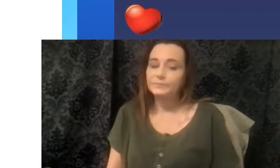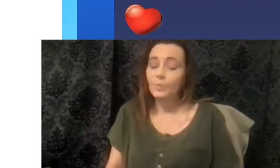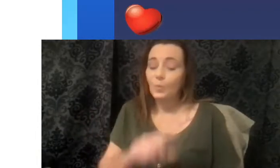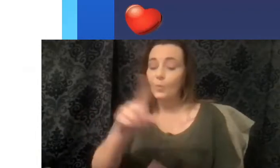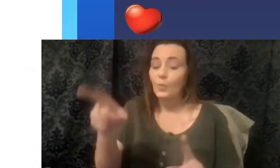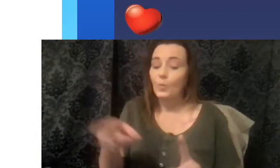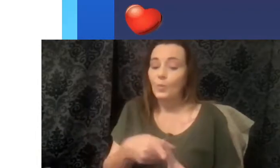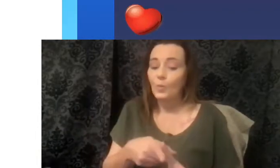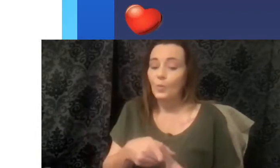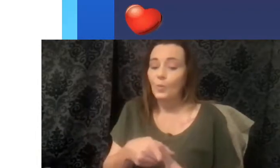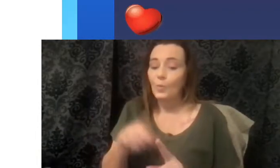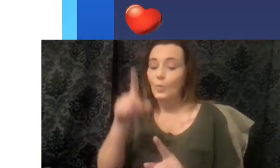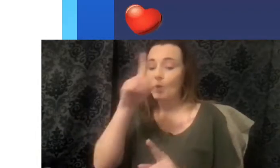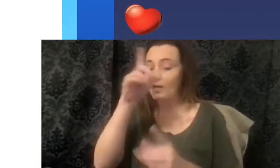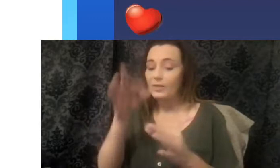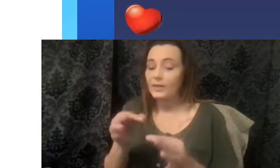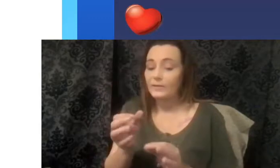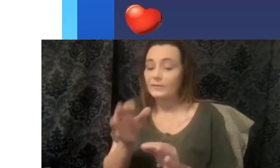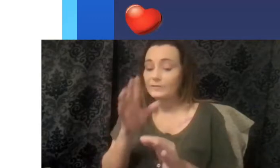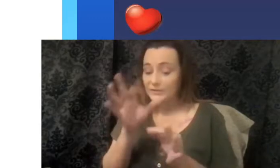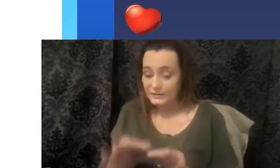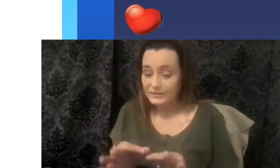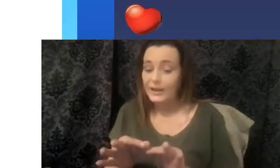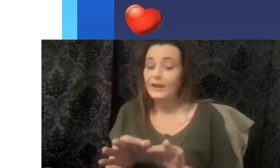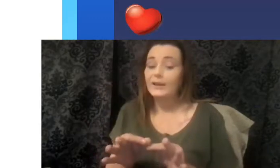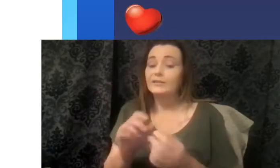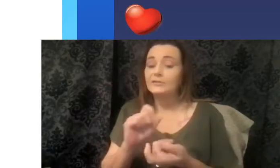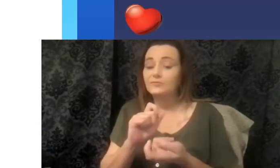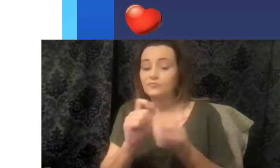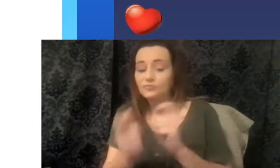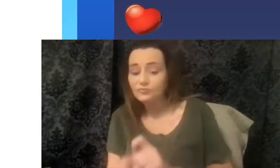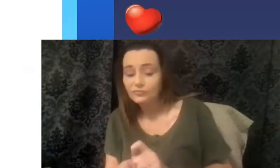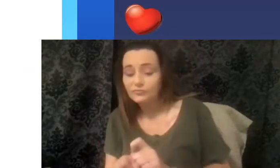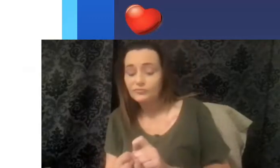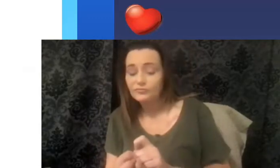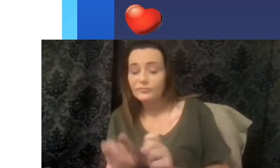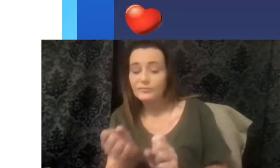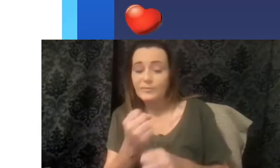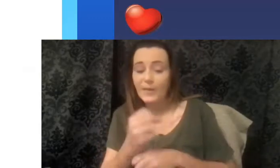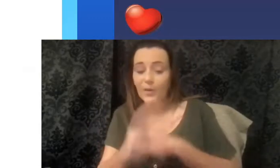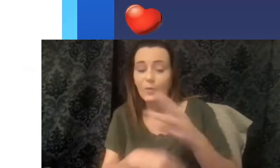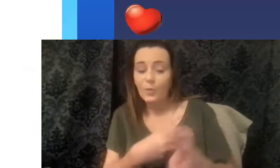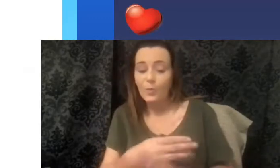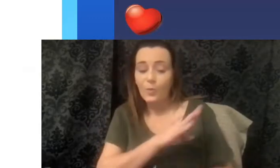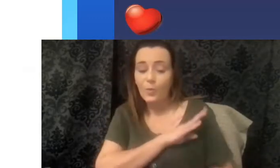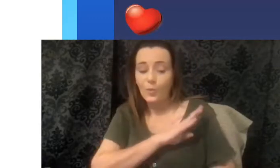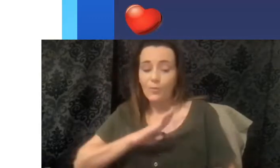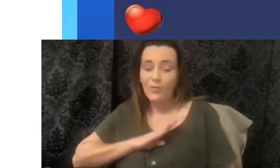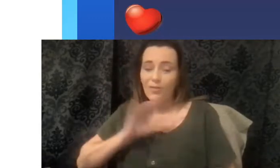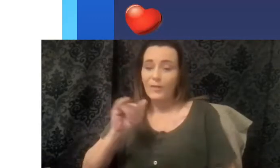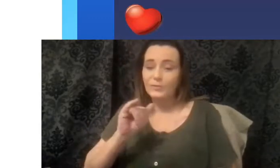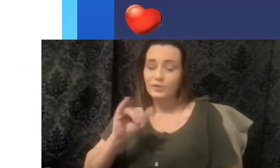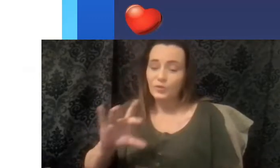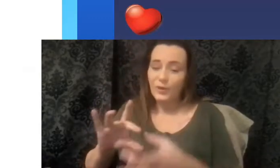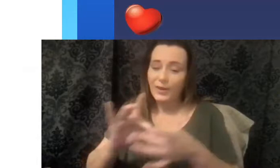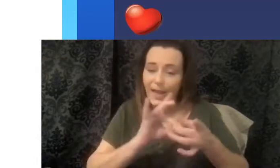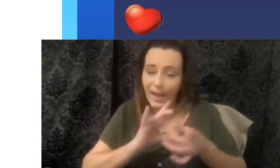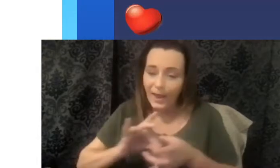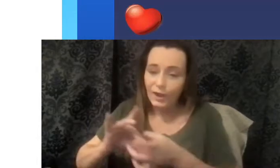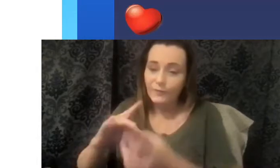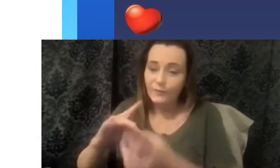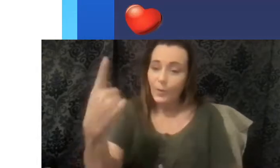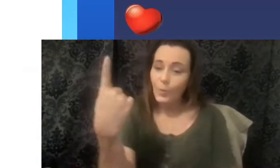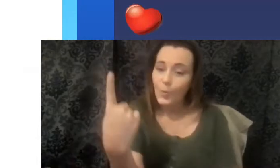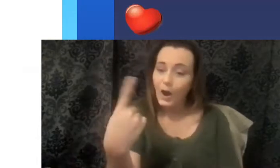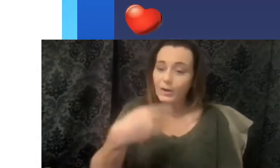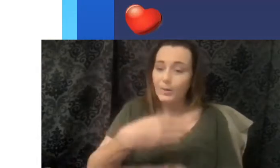to restructure and to create a world board, part of that was to create a unified budget, one